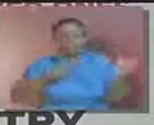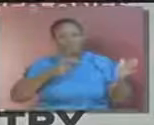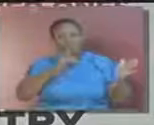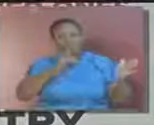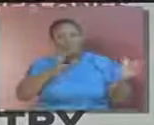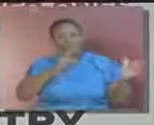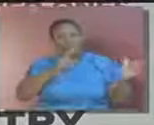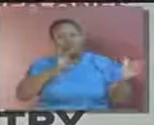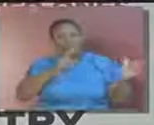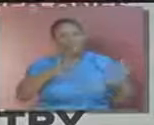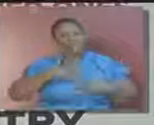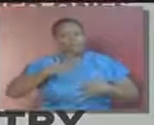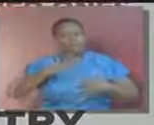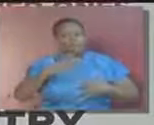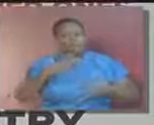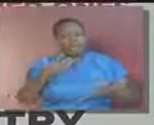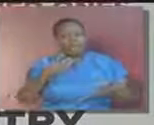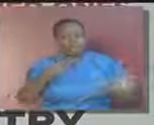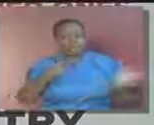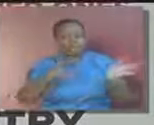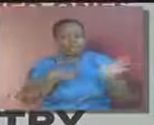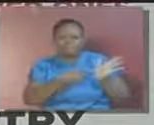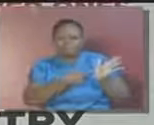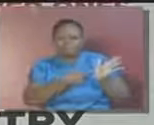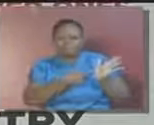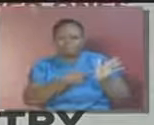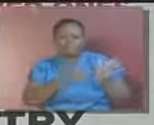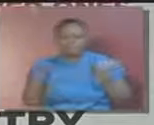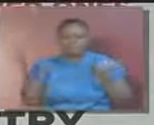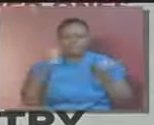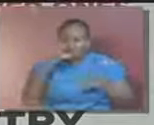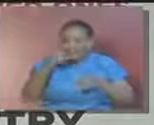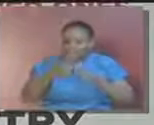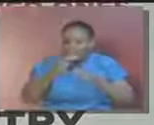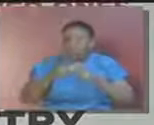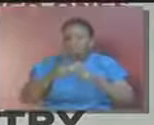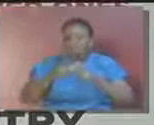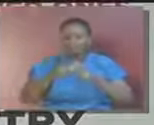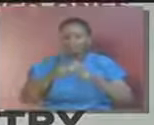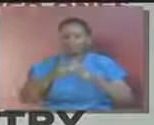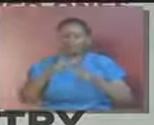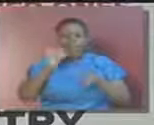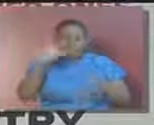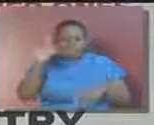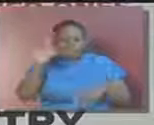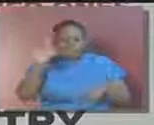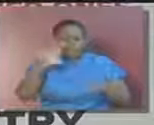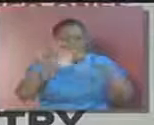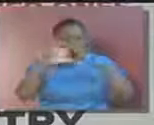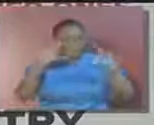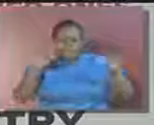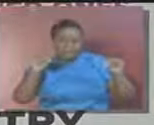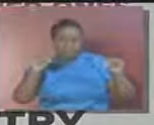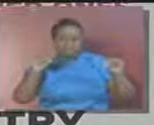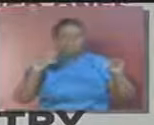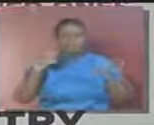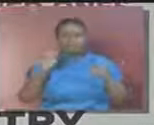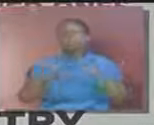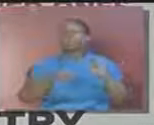your ID, a letter from your doctor stating that you are diabetic, asthmatic, hypertensive, or